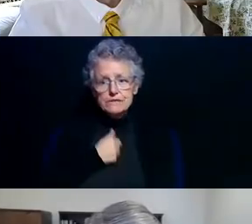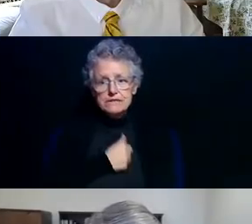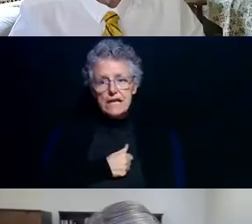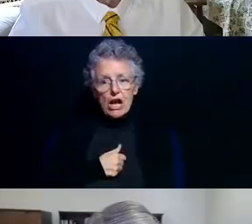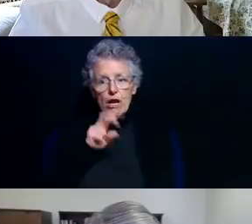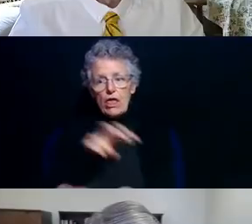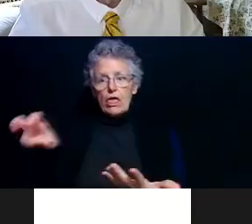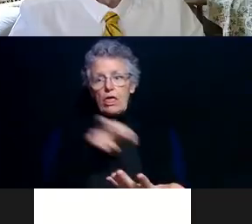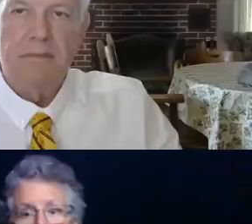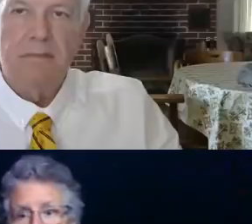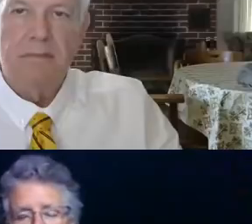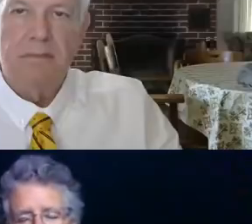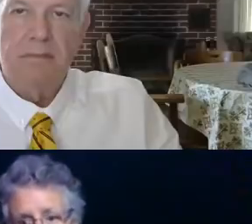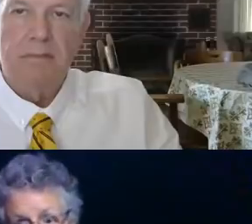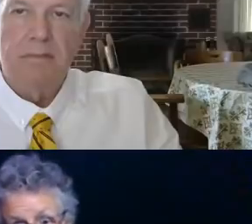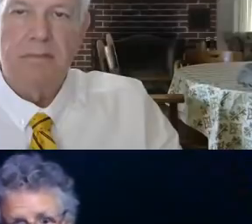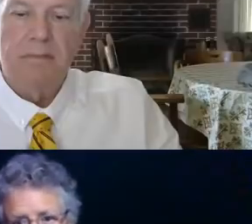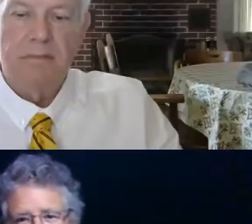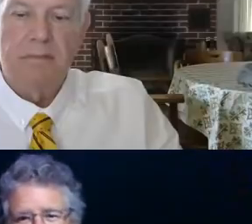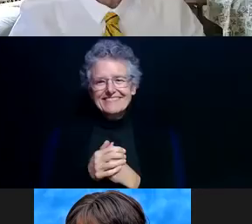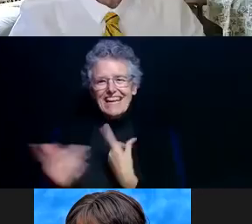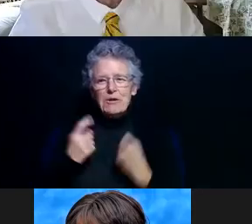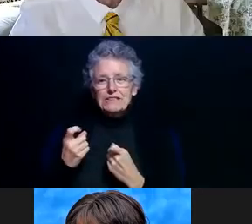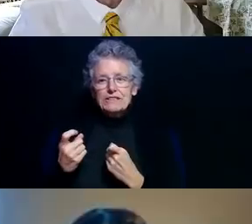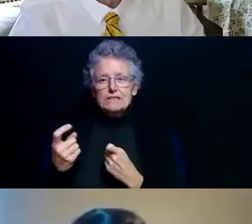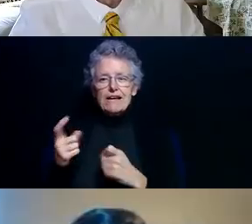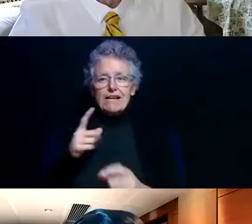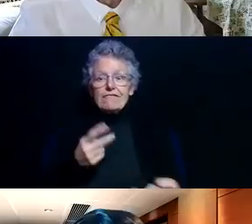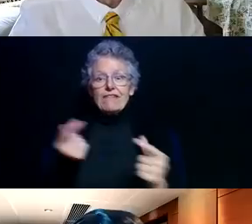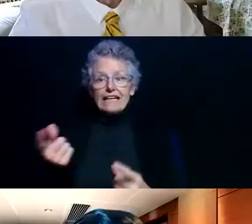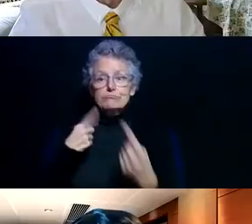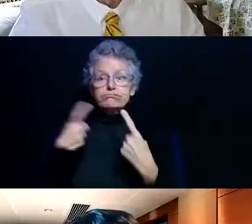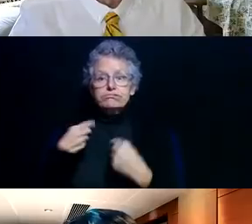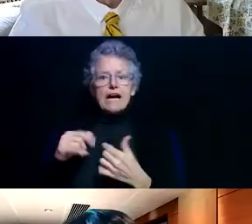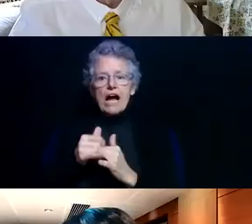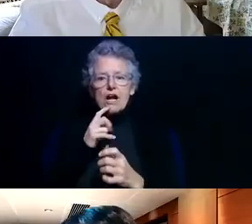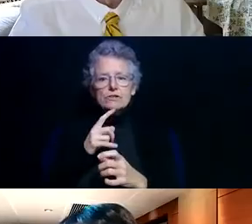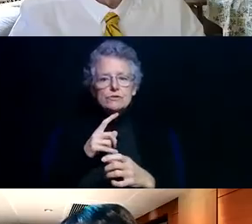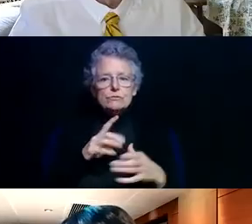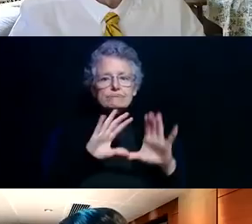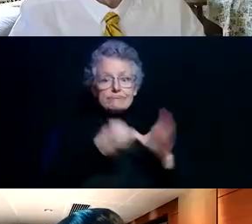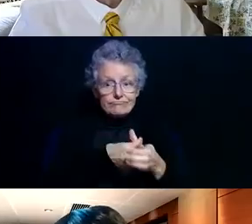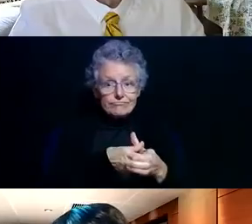this. Questions are coming in fast and furious, a little bit hard to bundle them.